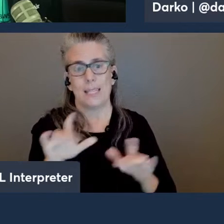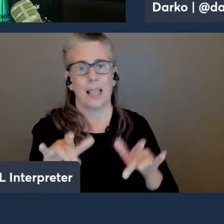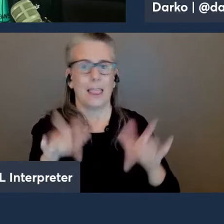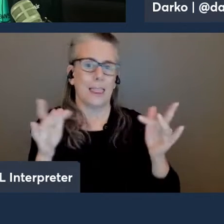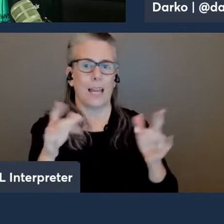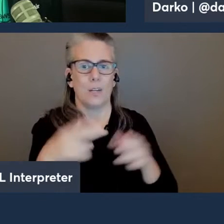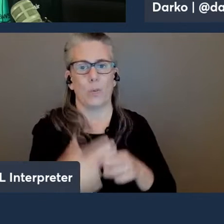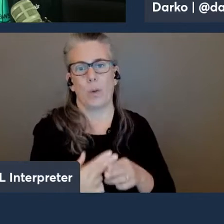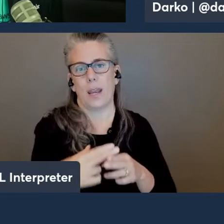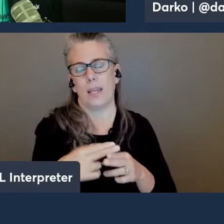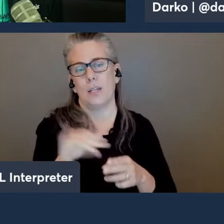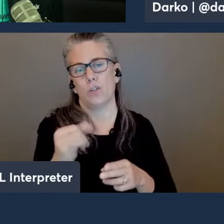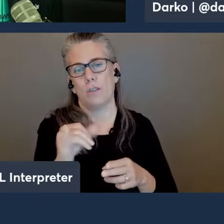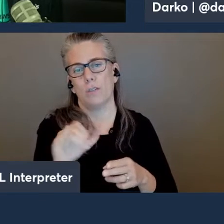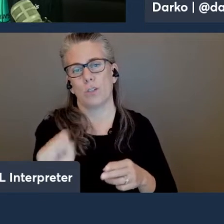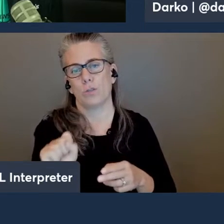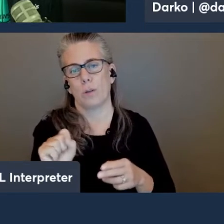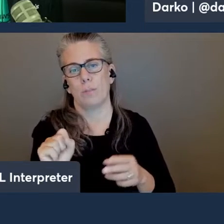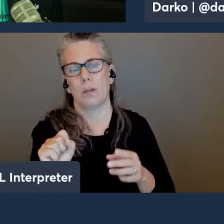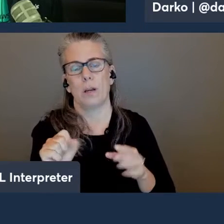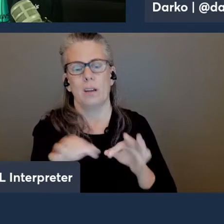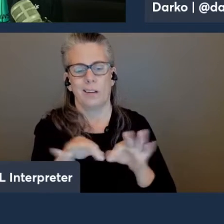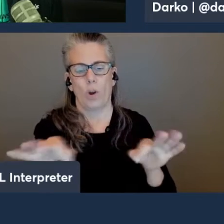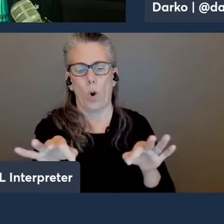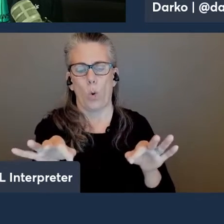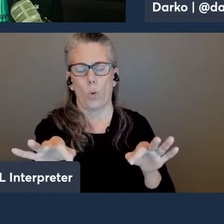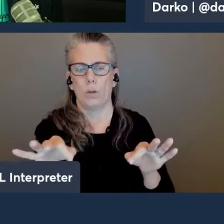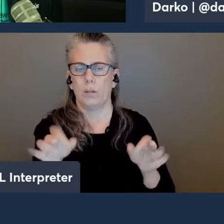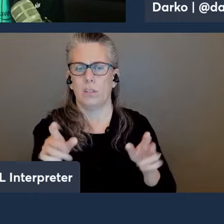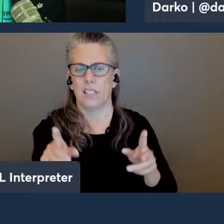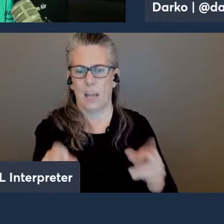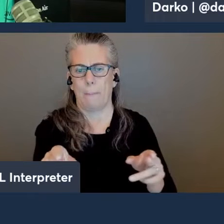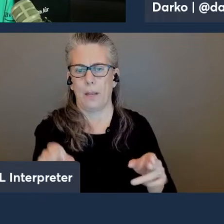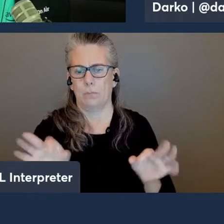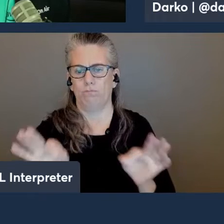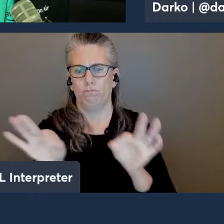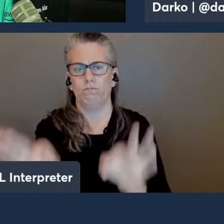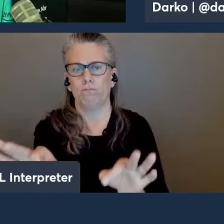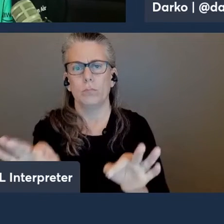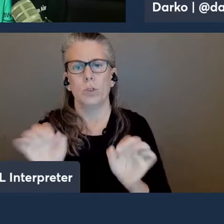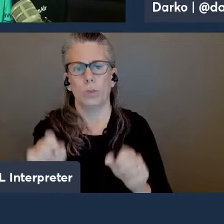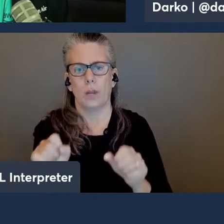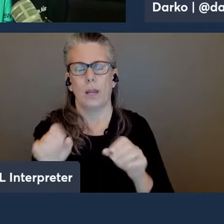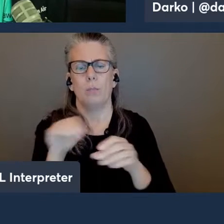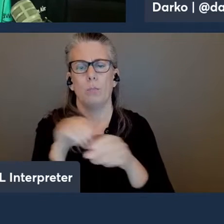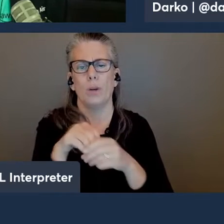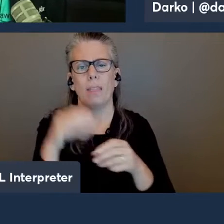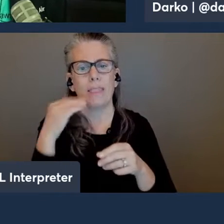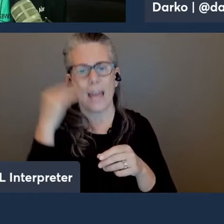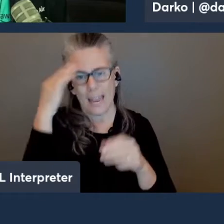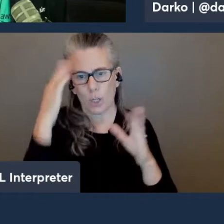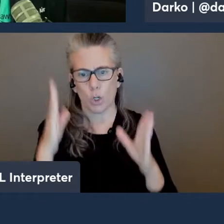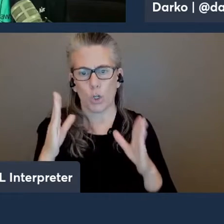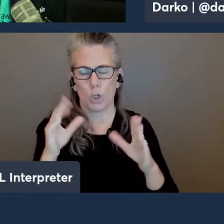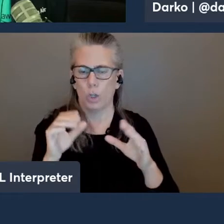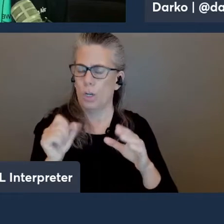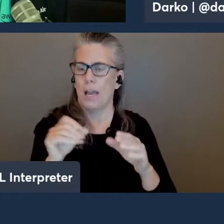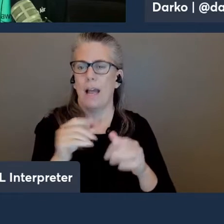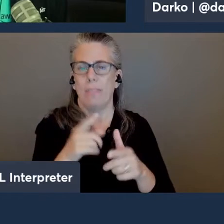code snippet that you can add into your application's header, and once you add that, then you'll be able to